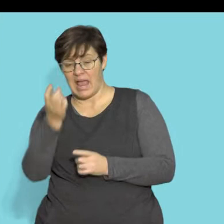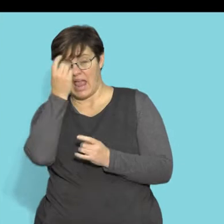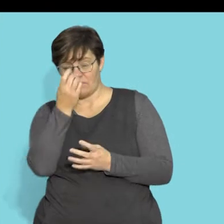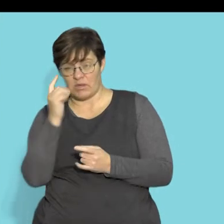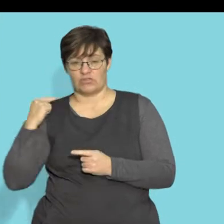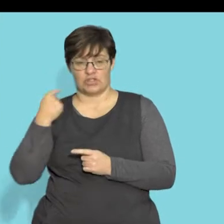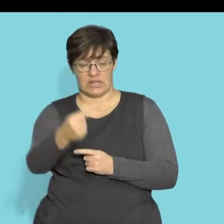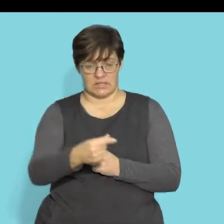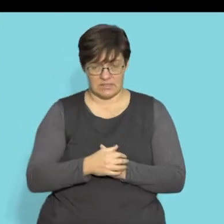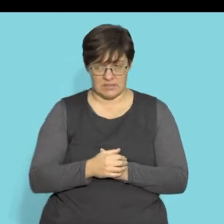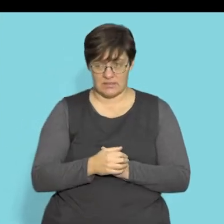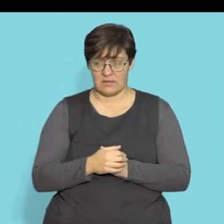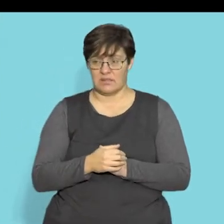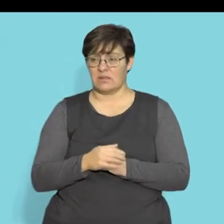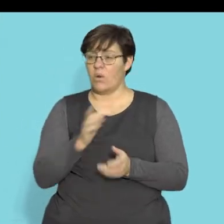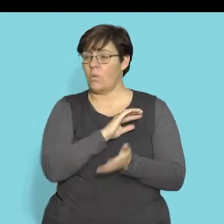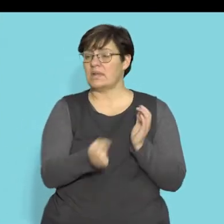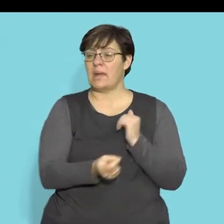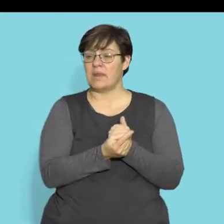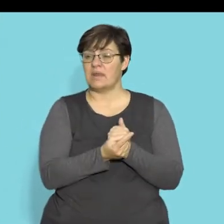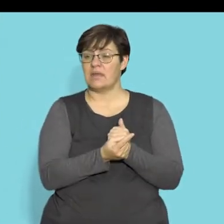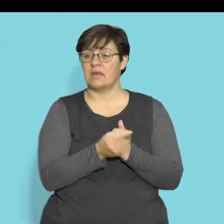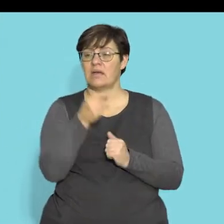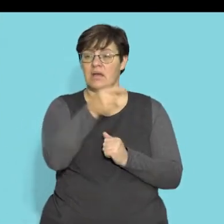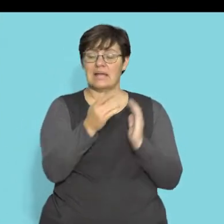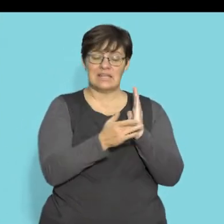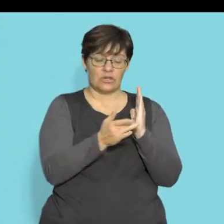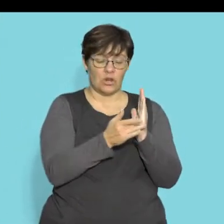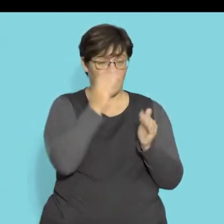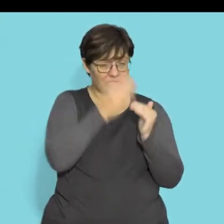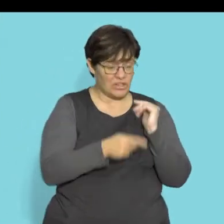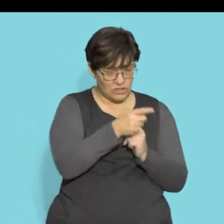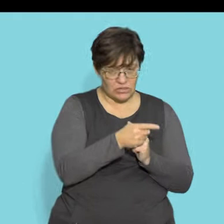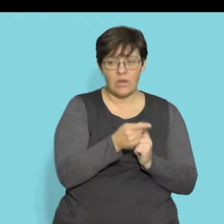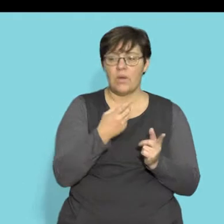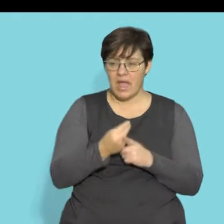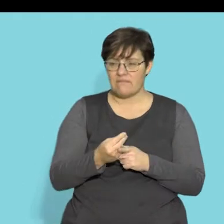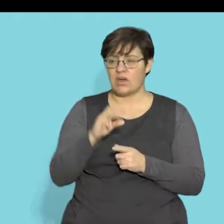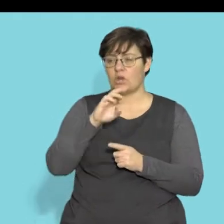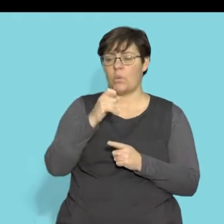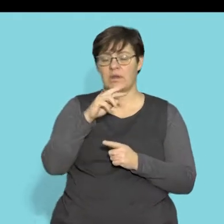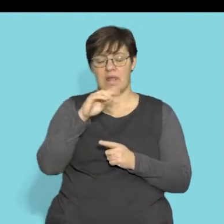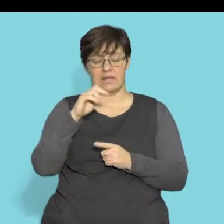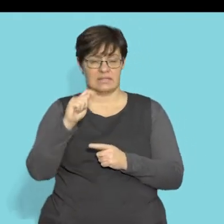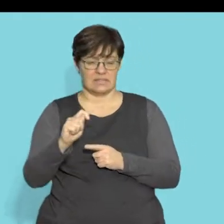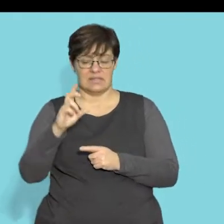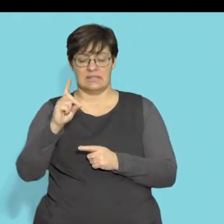information. And what happens at the end of recombinant DNA technology is we have a recombinant